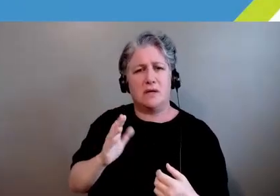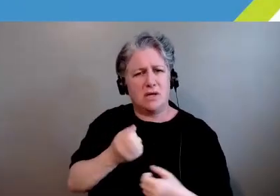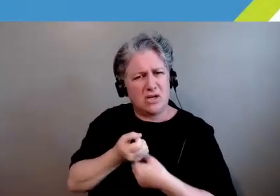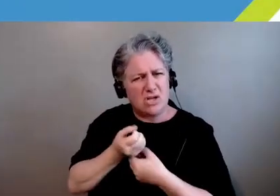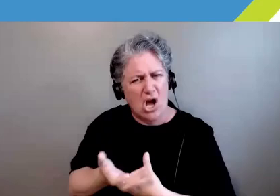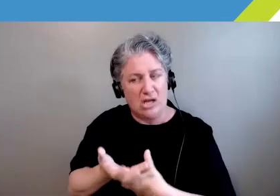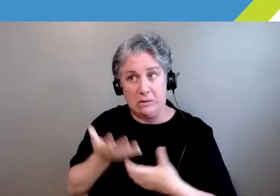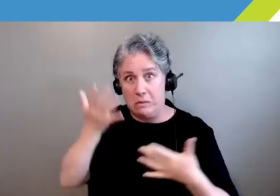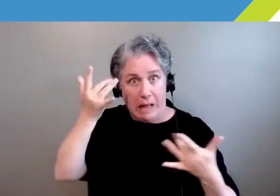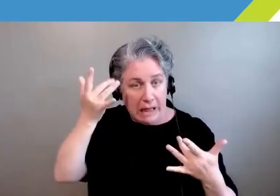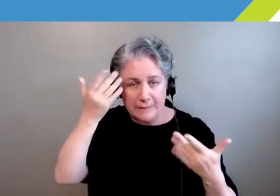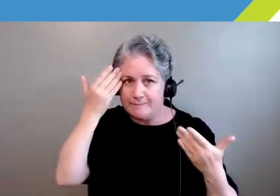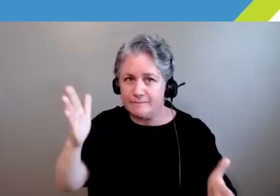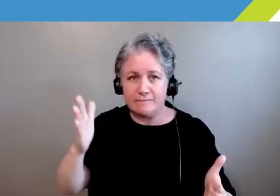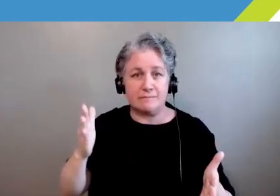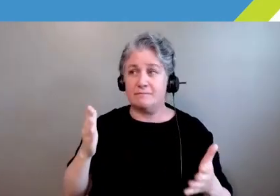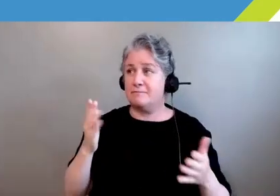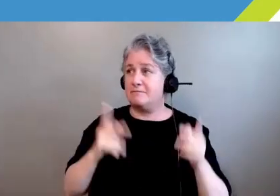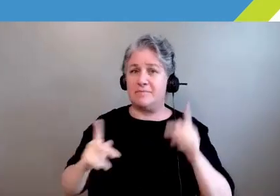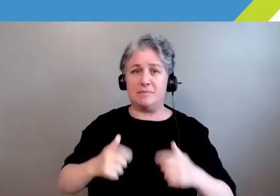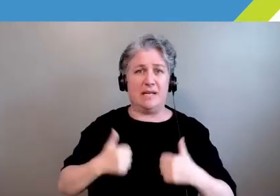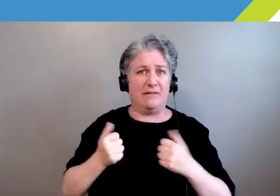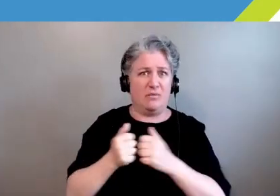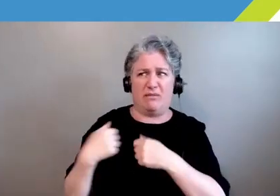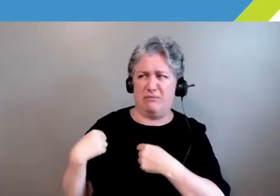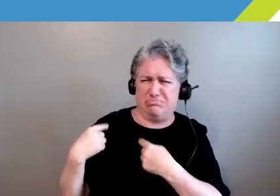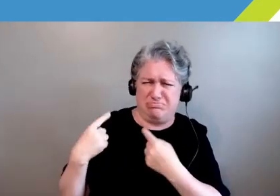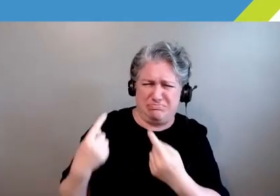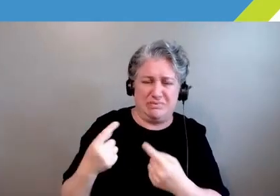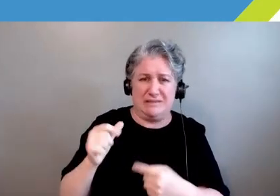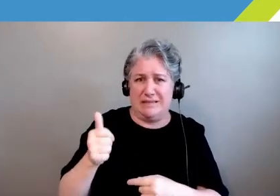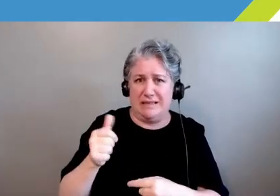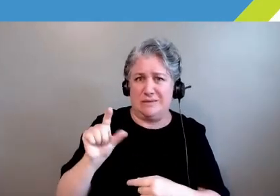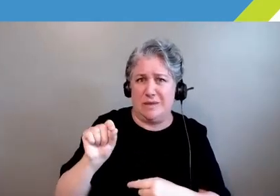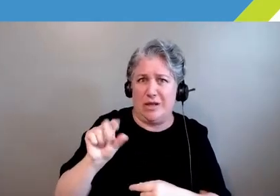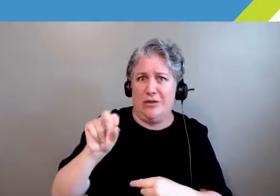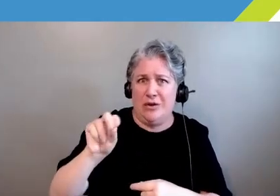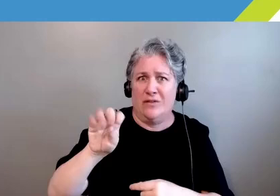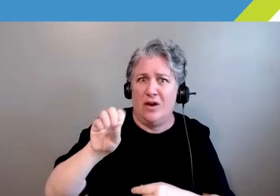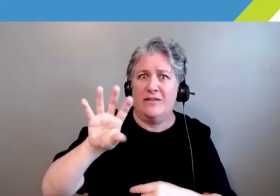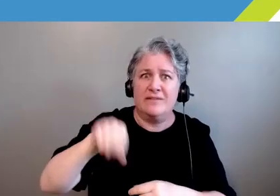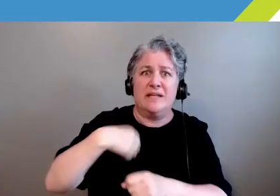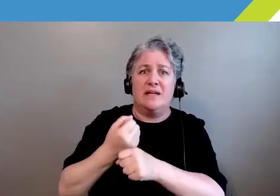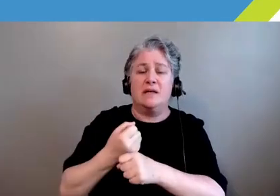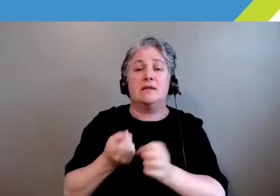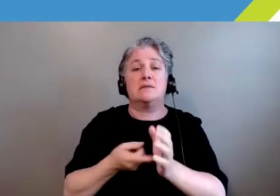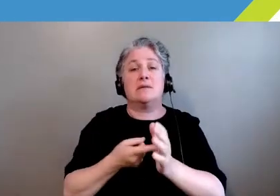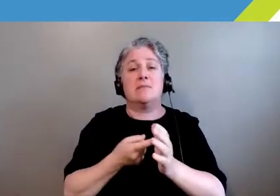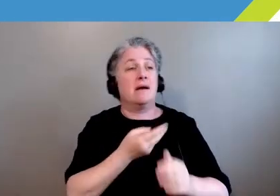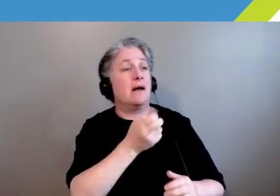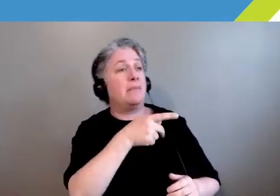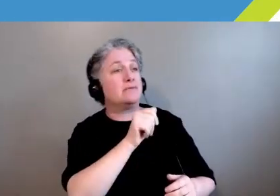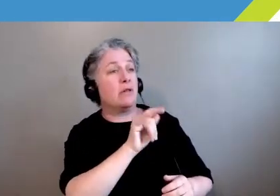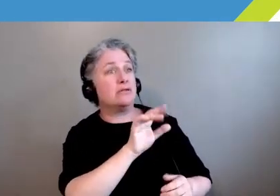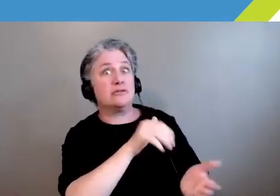of, that people live with for decades and decades and decades and decades, and just sometimes needs a little bit of help from your friendly